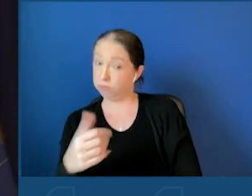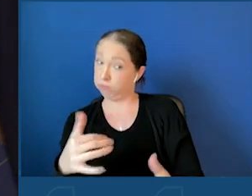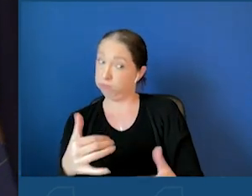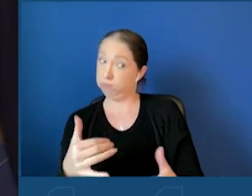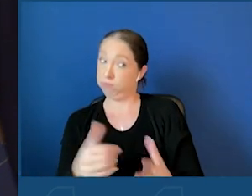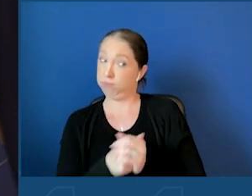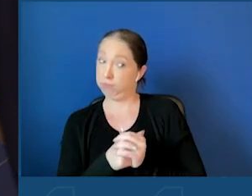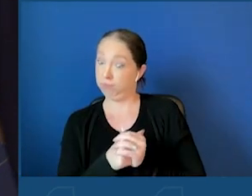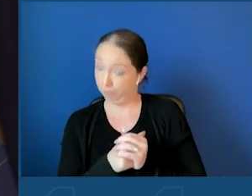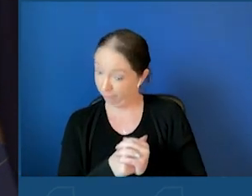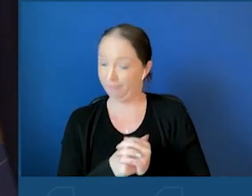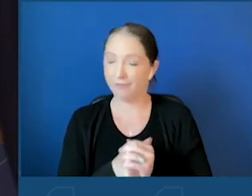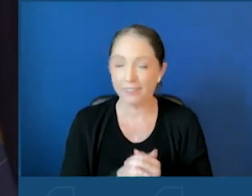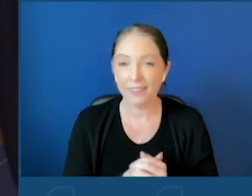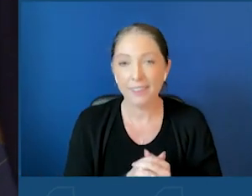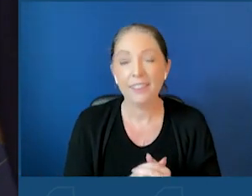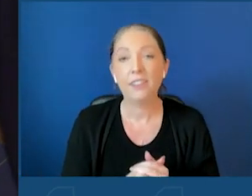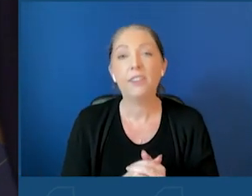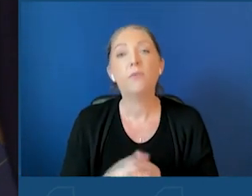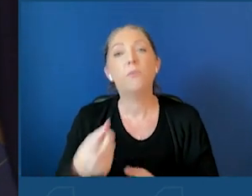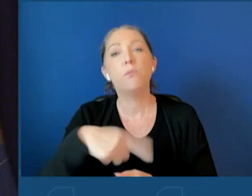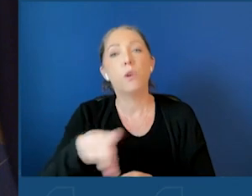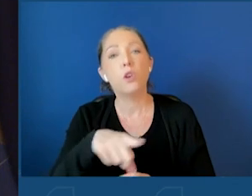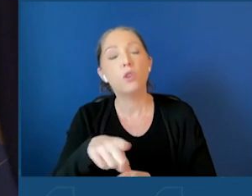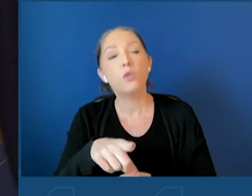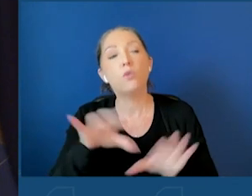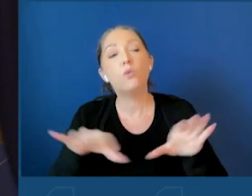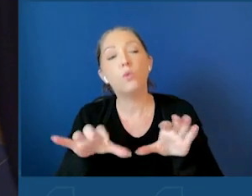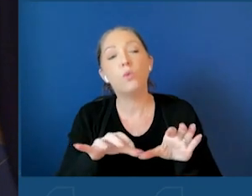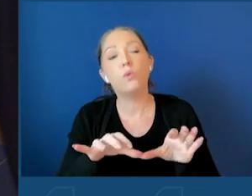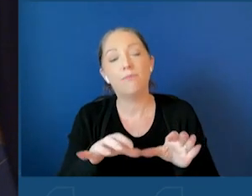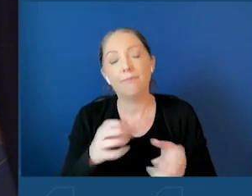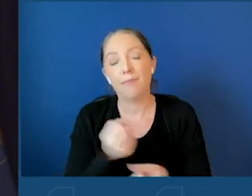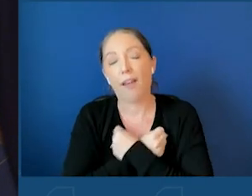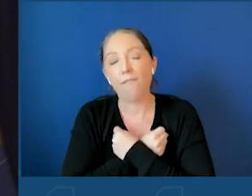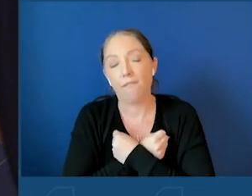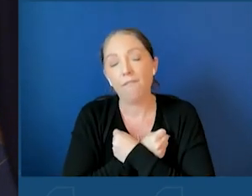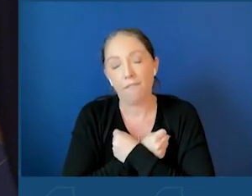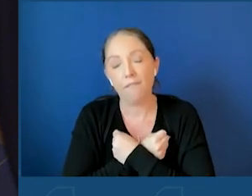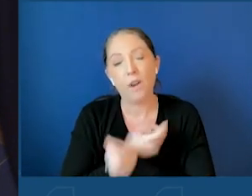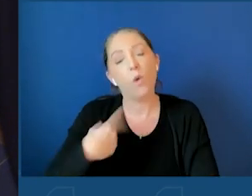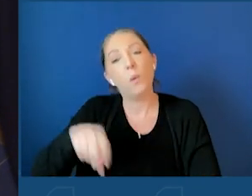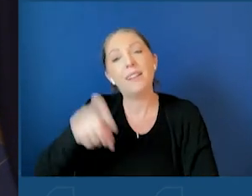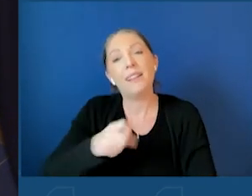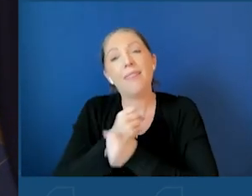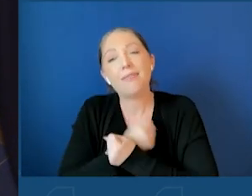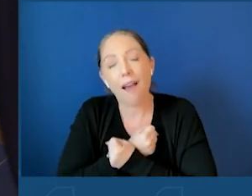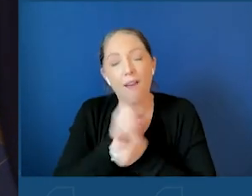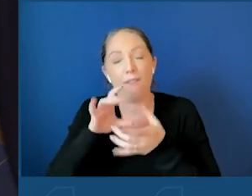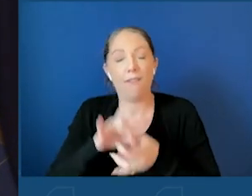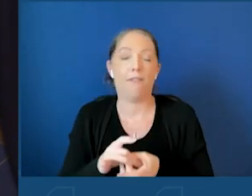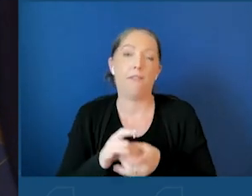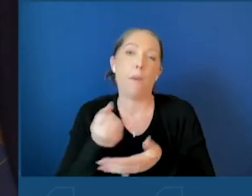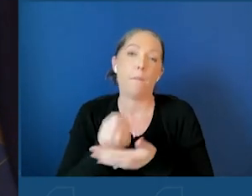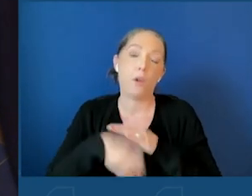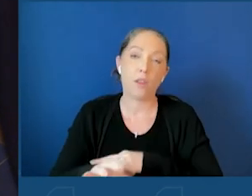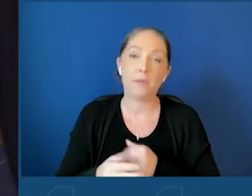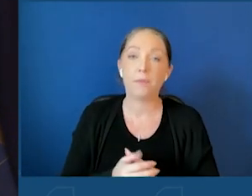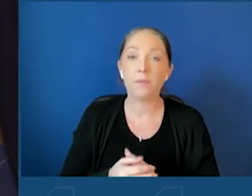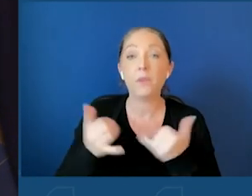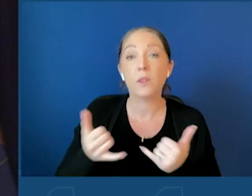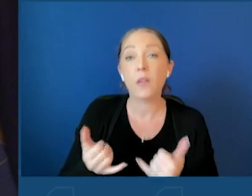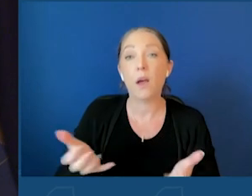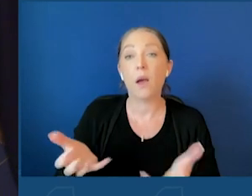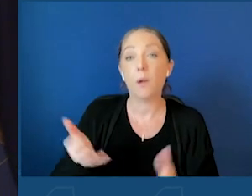I know. But you do it from love, and that's what we need here. We need love in birthing. So with that, I'd like to call up Shannon